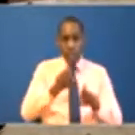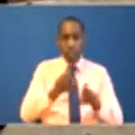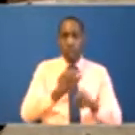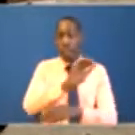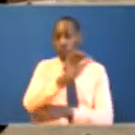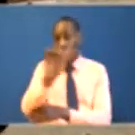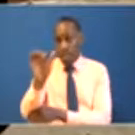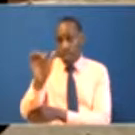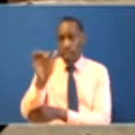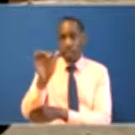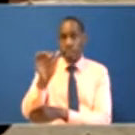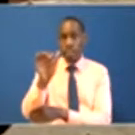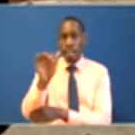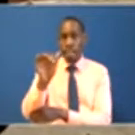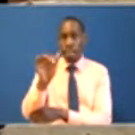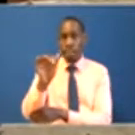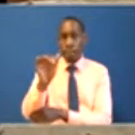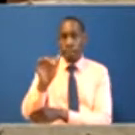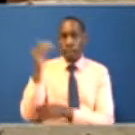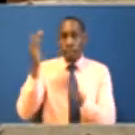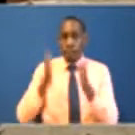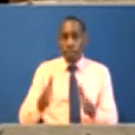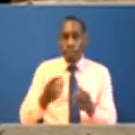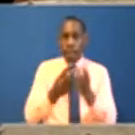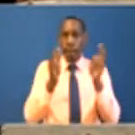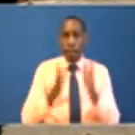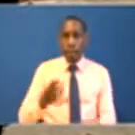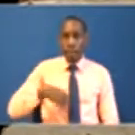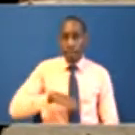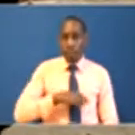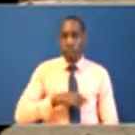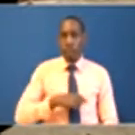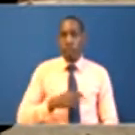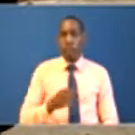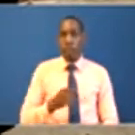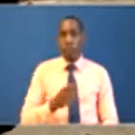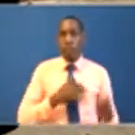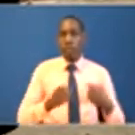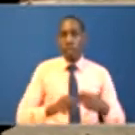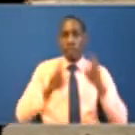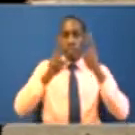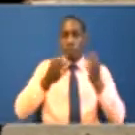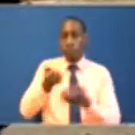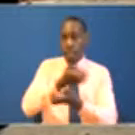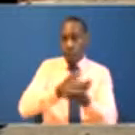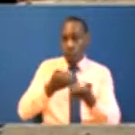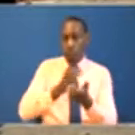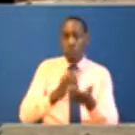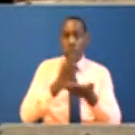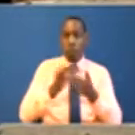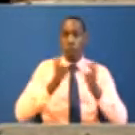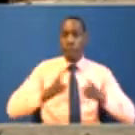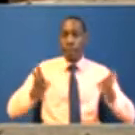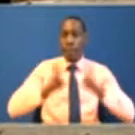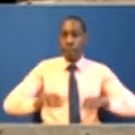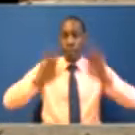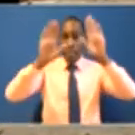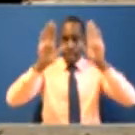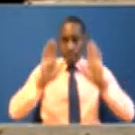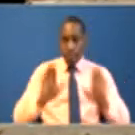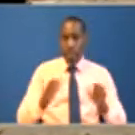will be posed by our our moderators and our panelists in so far as the question of economy is concerned is very very critical